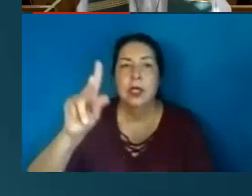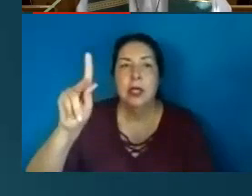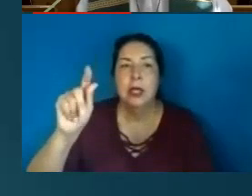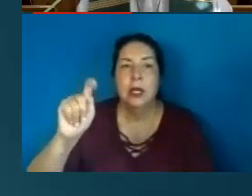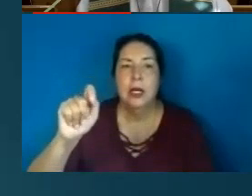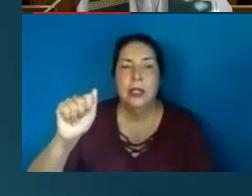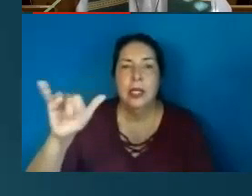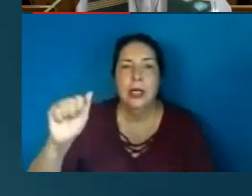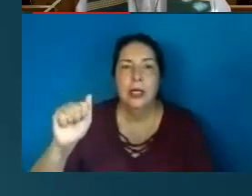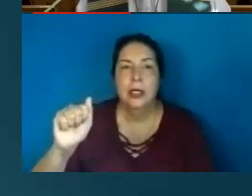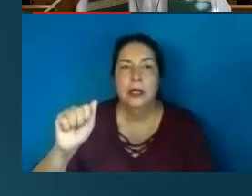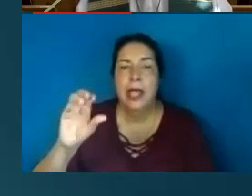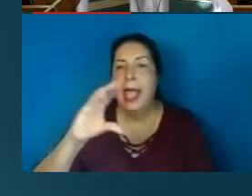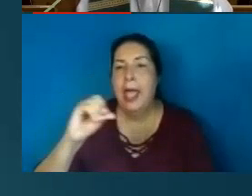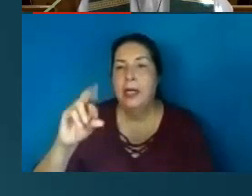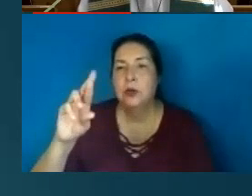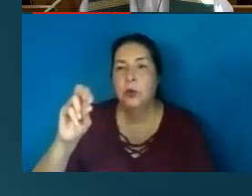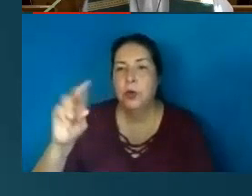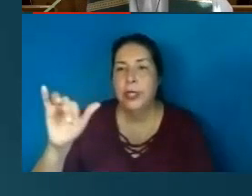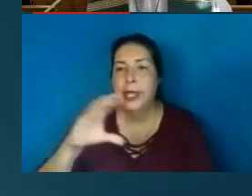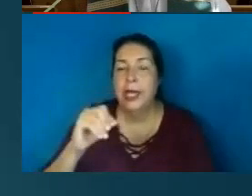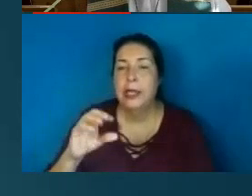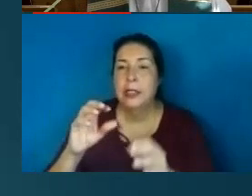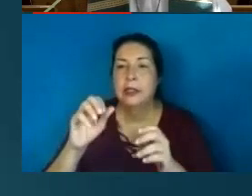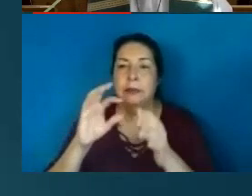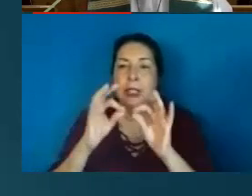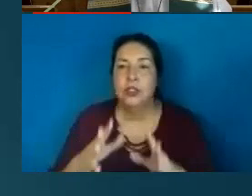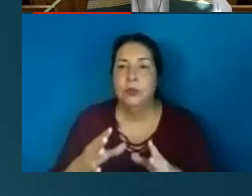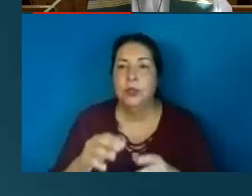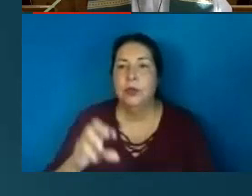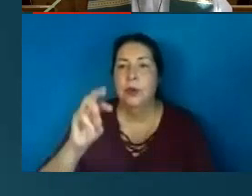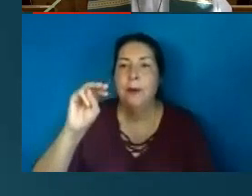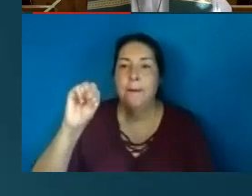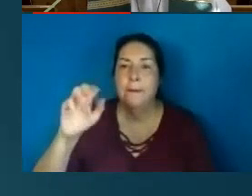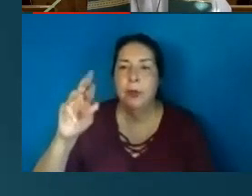Selden, and our ASL interpreter, Maria Coronado.